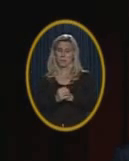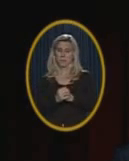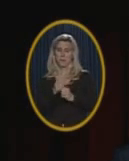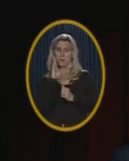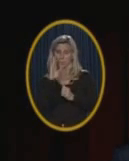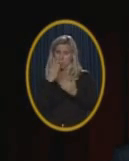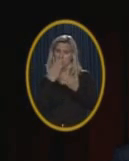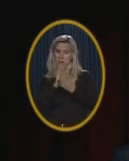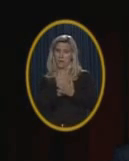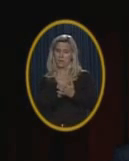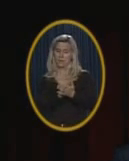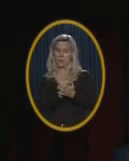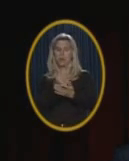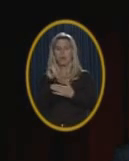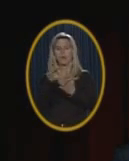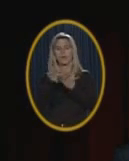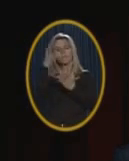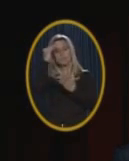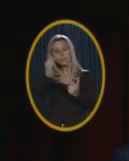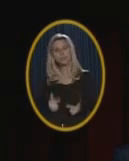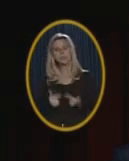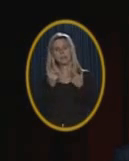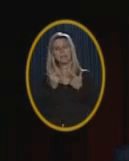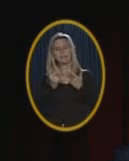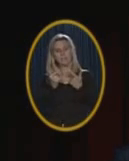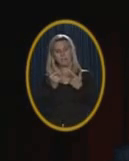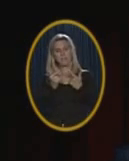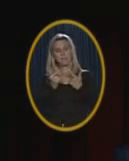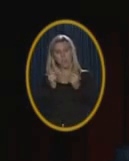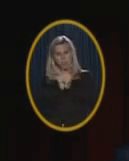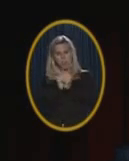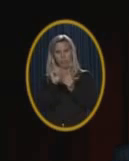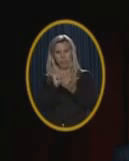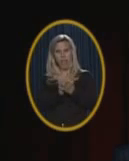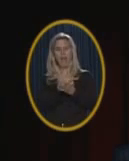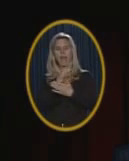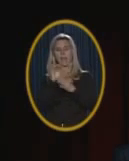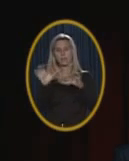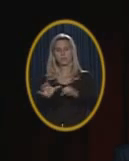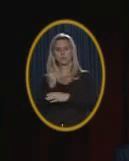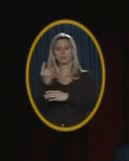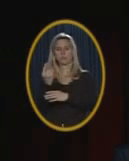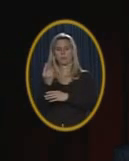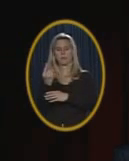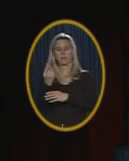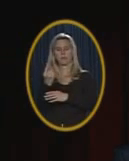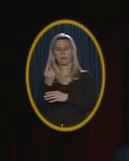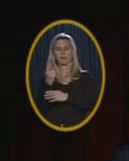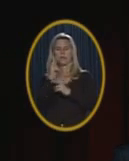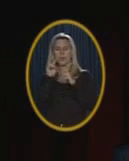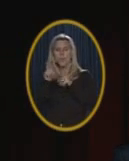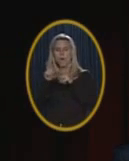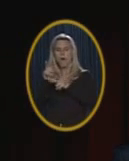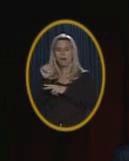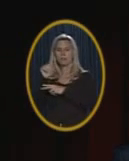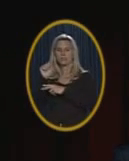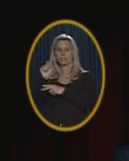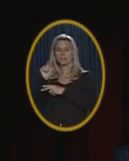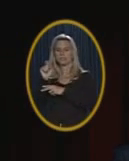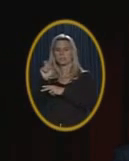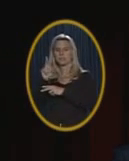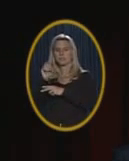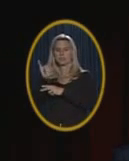going to be a bad thing. So we have to learn to live with that kind of stuff and do something about it. We have to learn how to deflect asteroids and watch them and do all that kind of